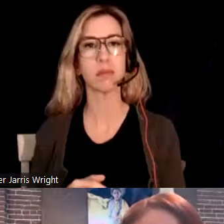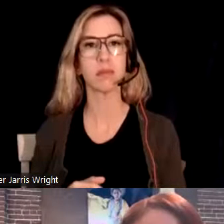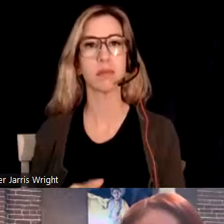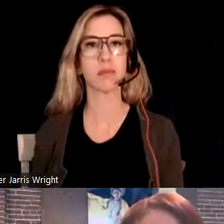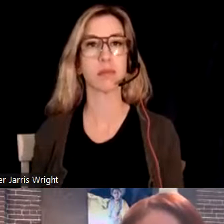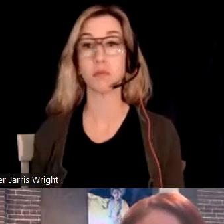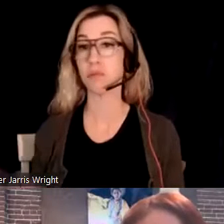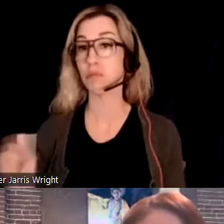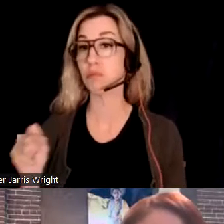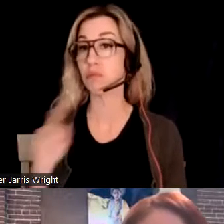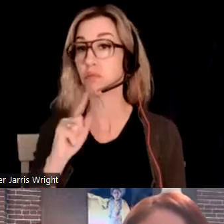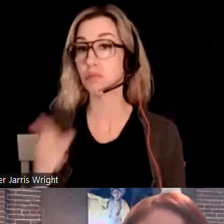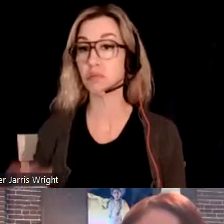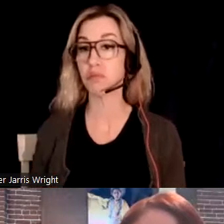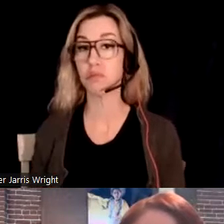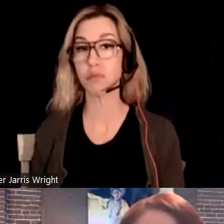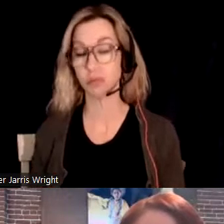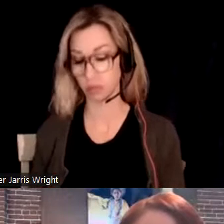Yes, Rebecca.